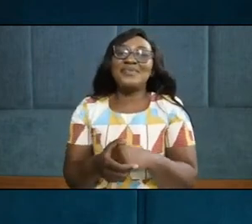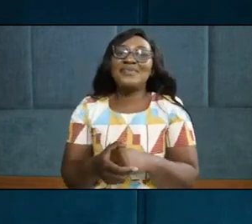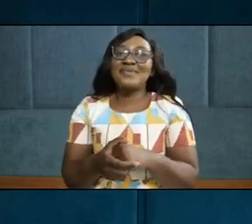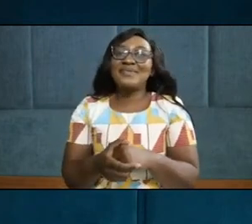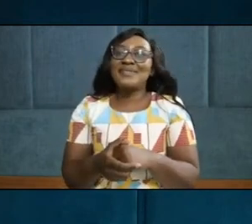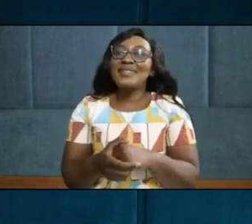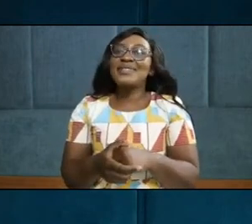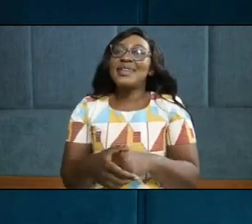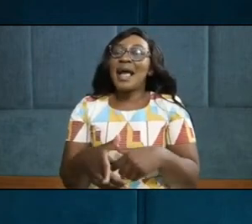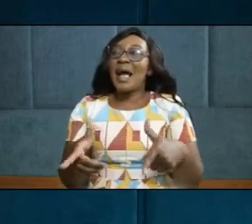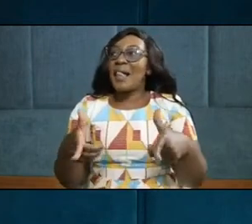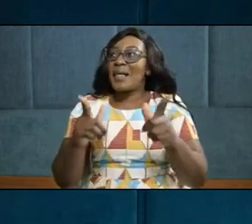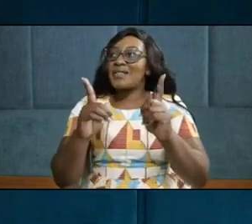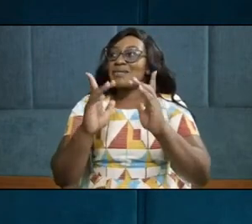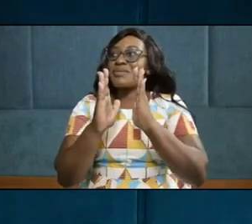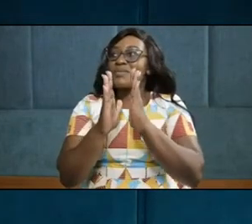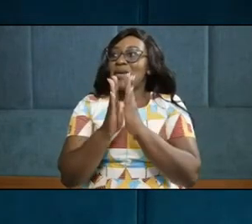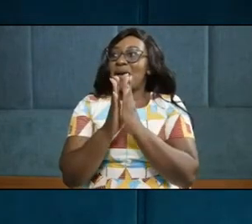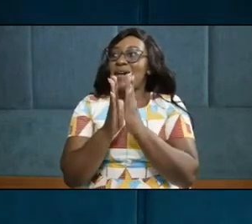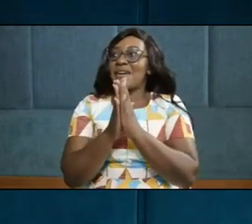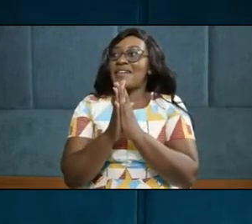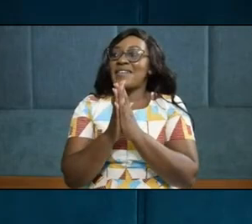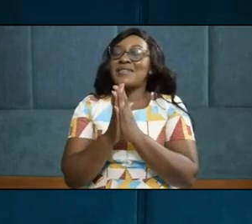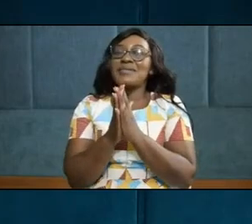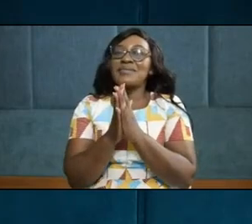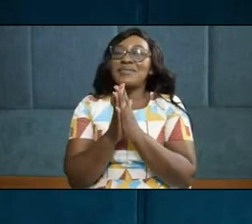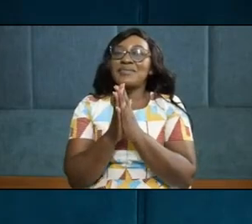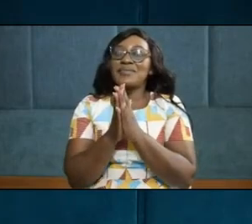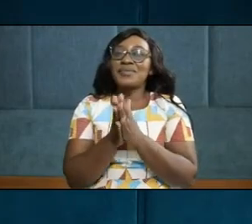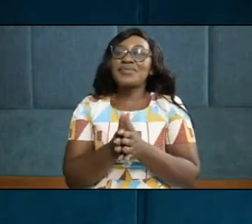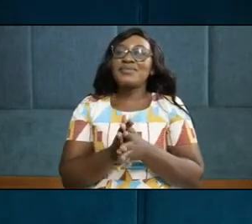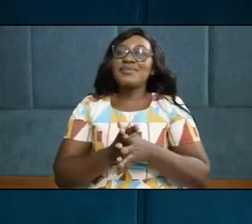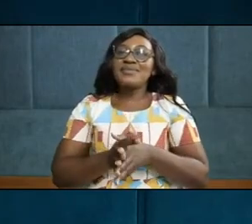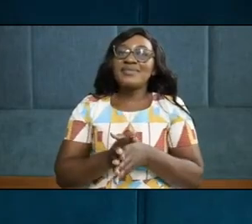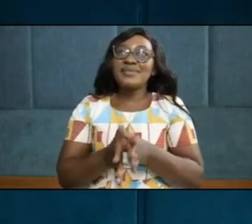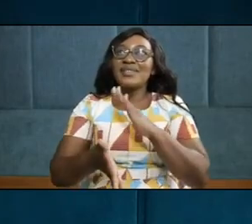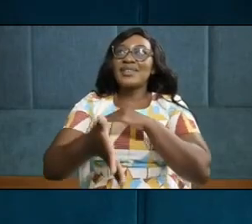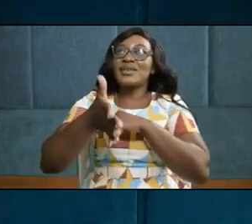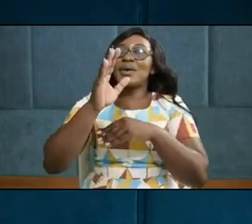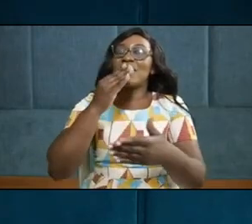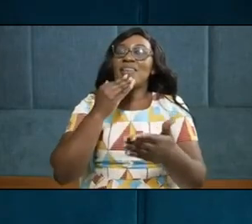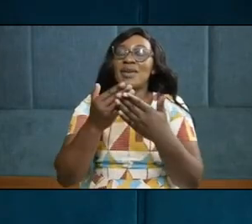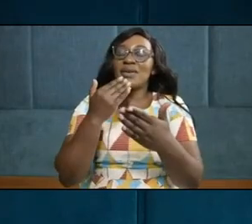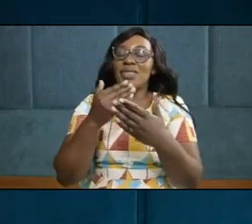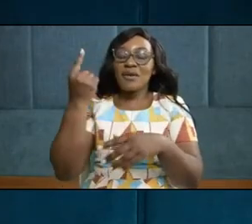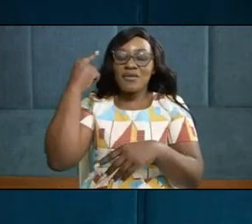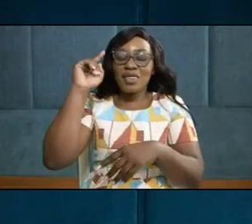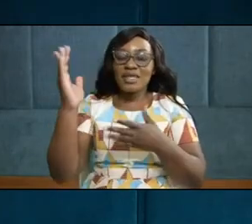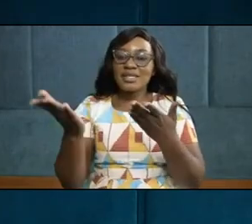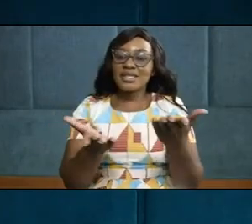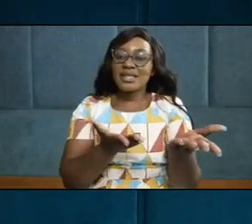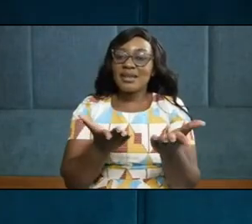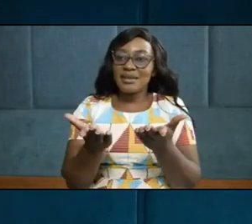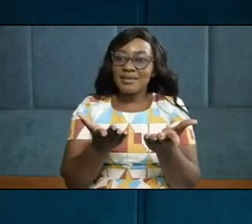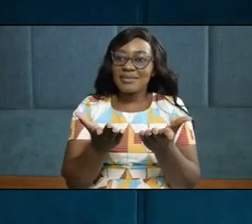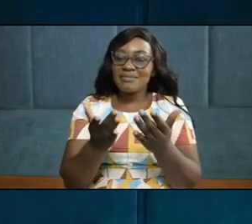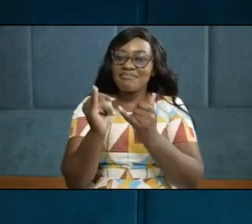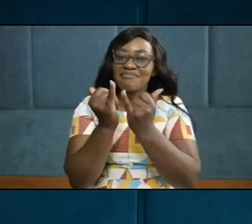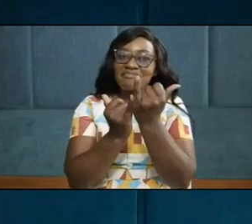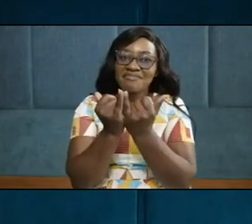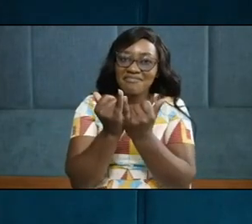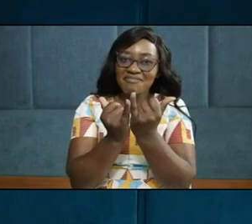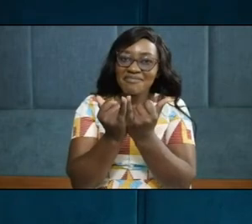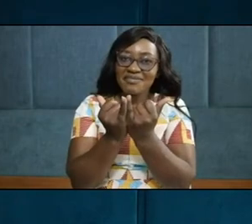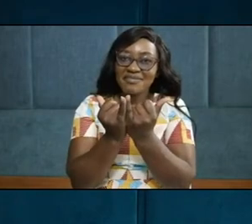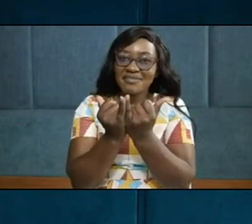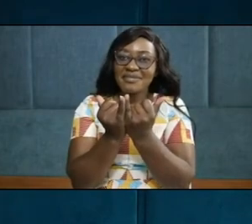Raphael, can you give us a word of prayer? Let's bow our heads for a word of prayer. God, thank you for the Sabbath. Thank you for allowing us to